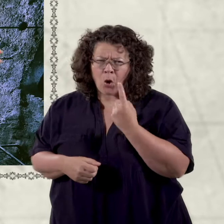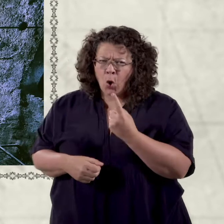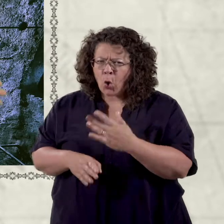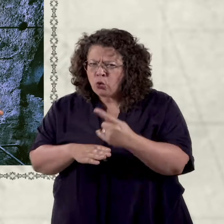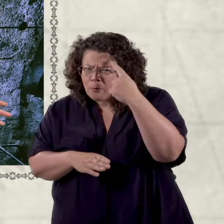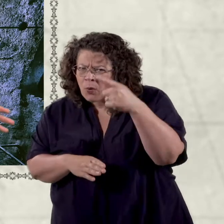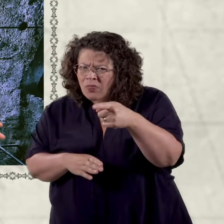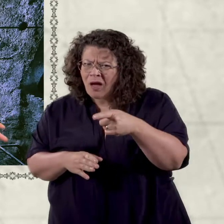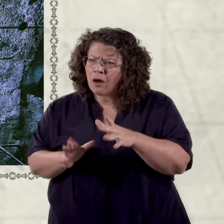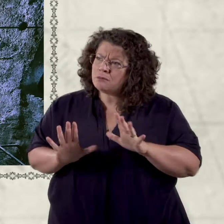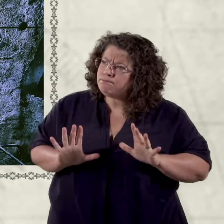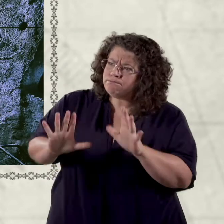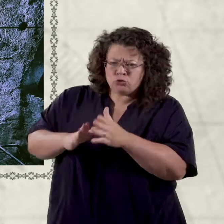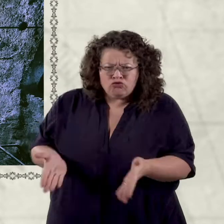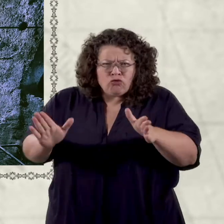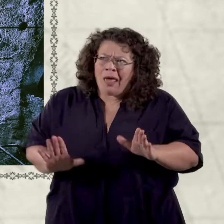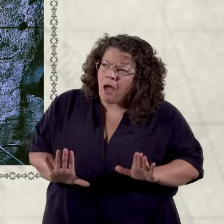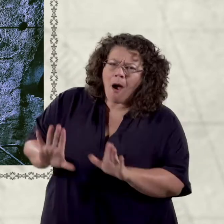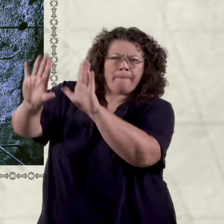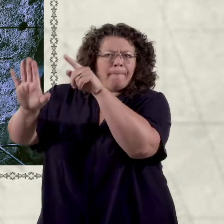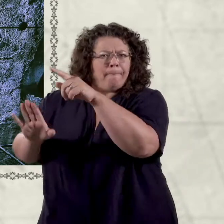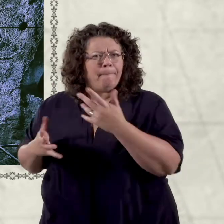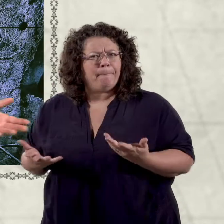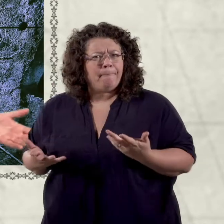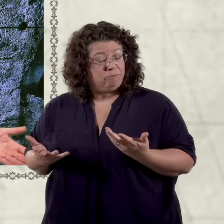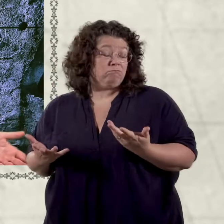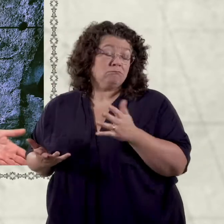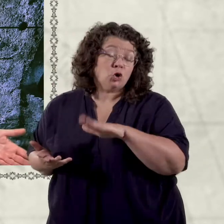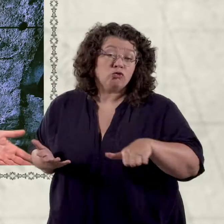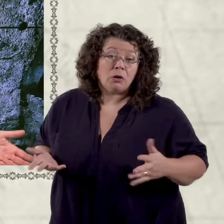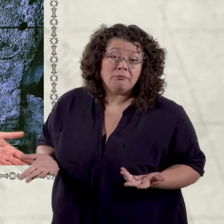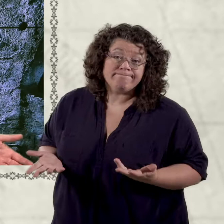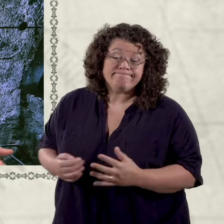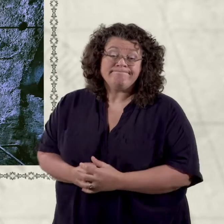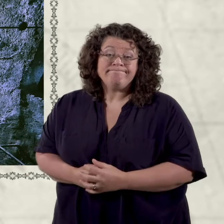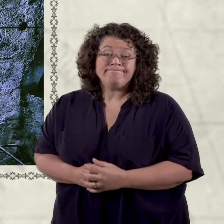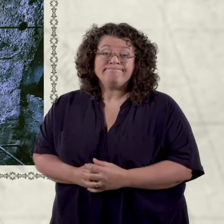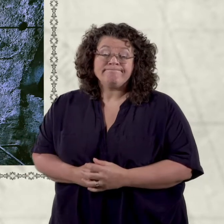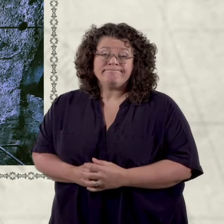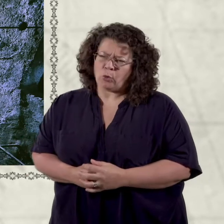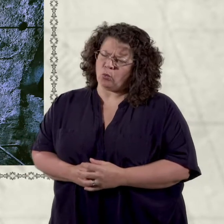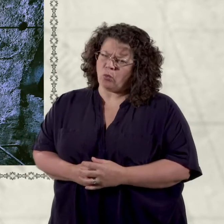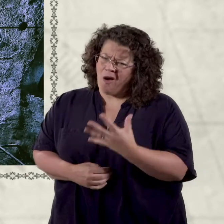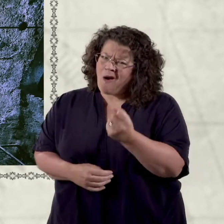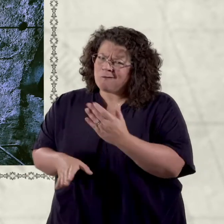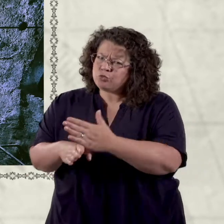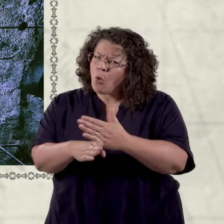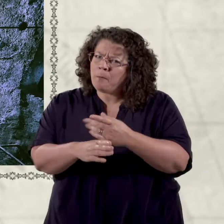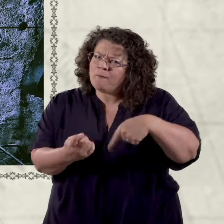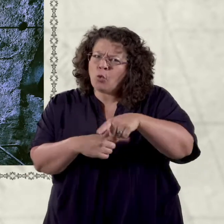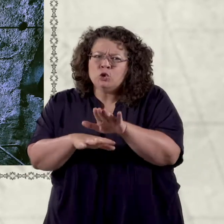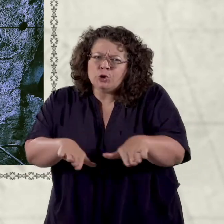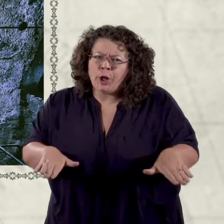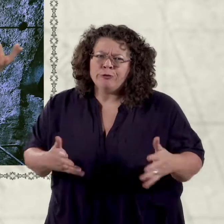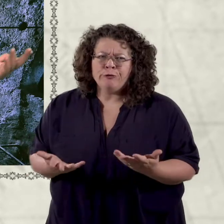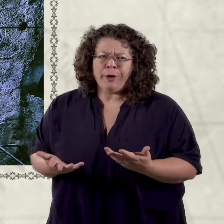move these trolleys out of the mine? Well, the children. Yes, there were a few jobs for the children. One